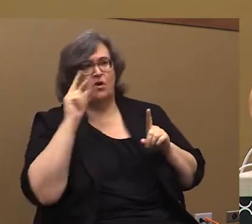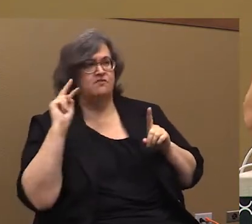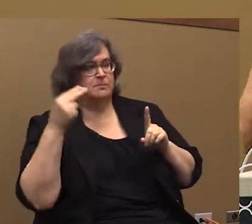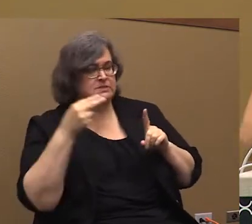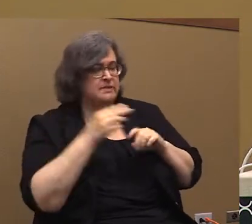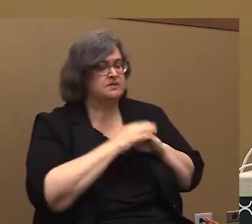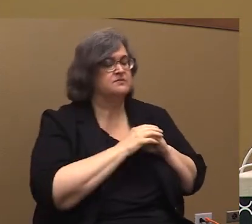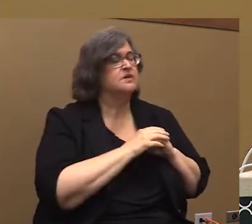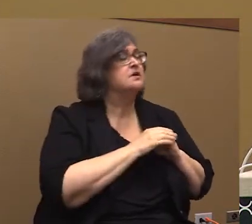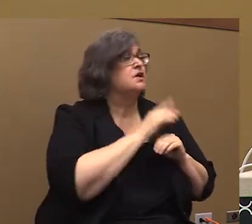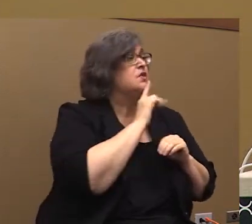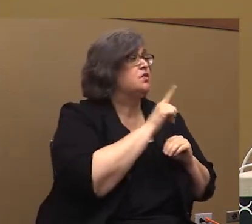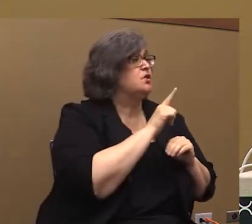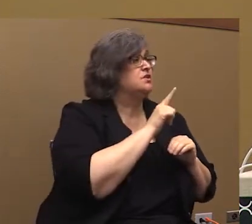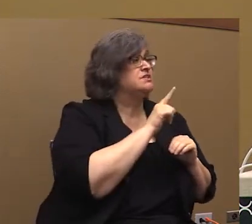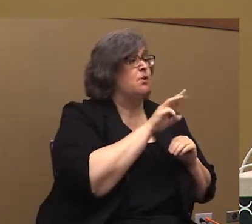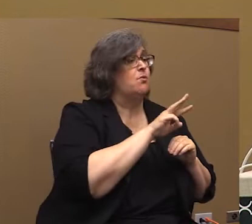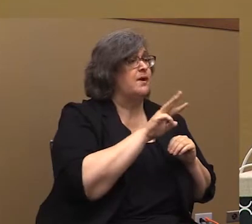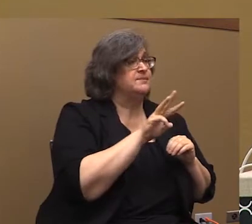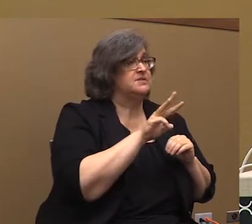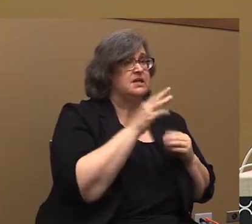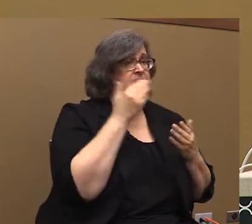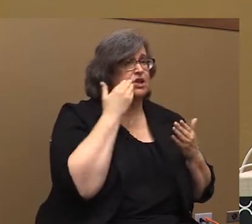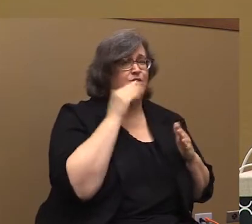can do this through stories.